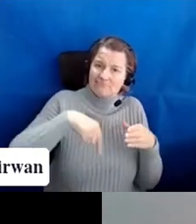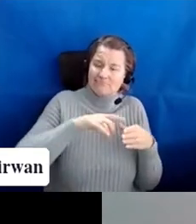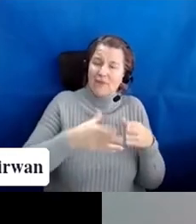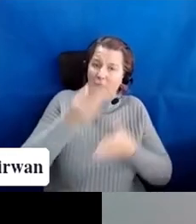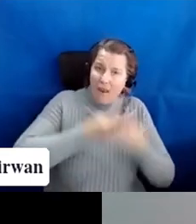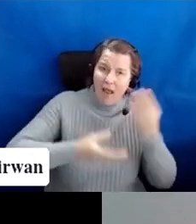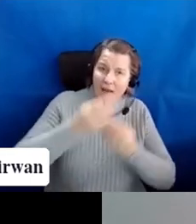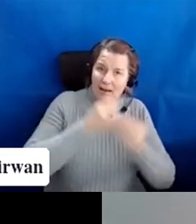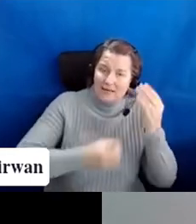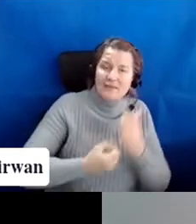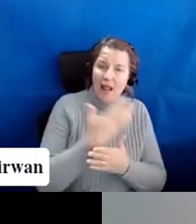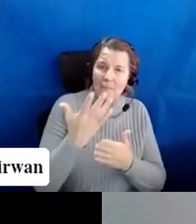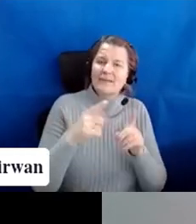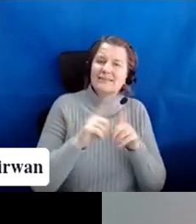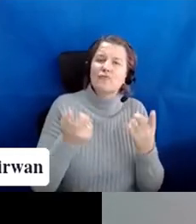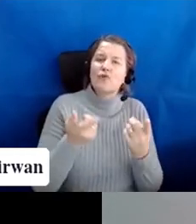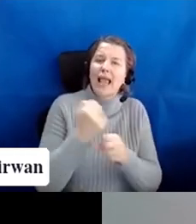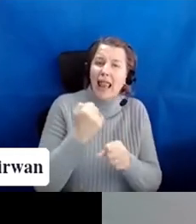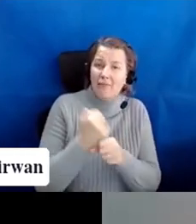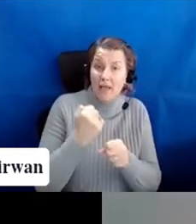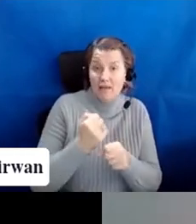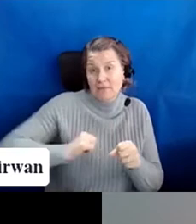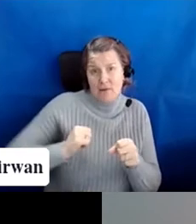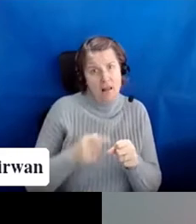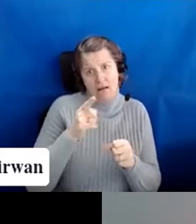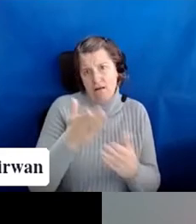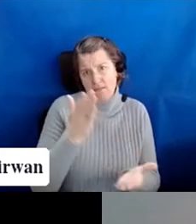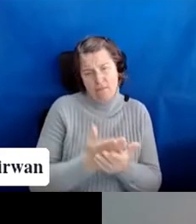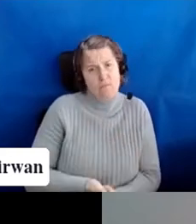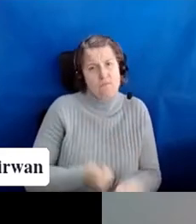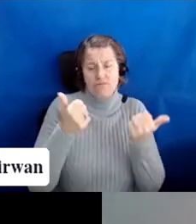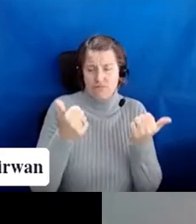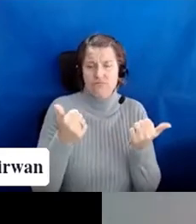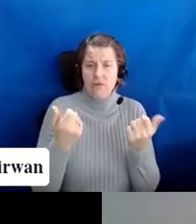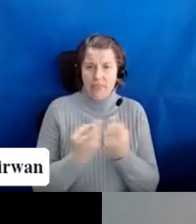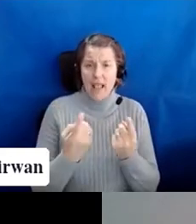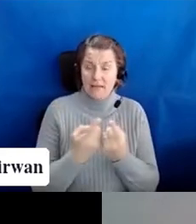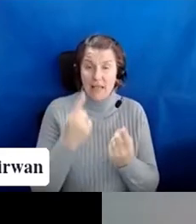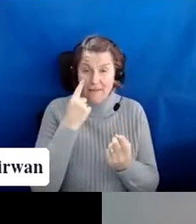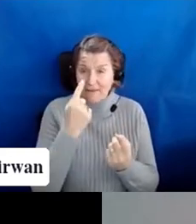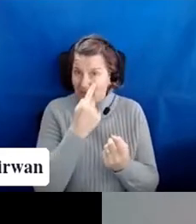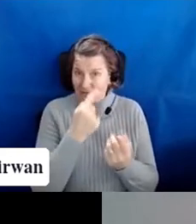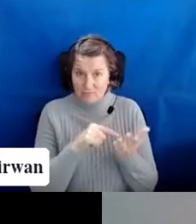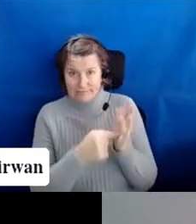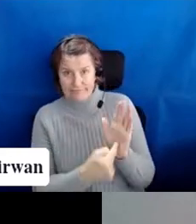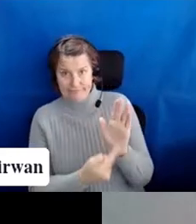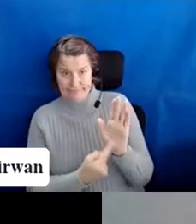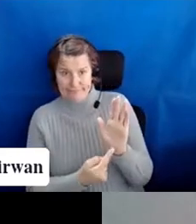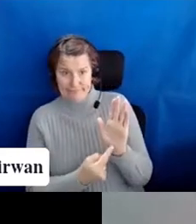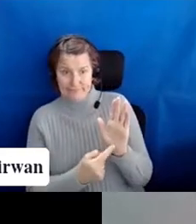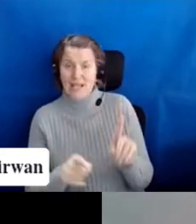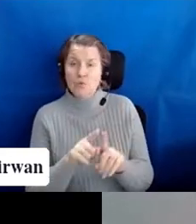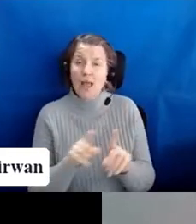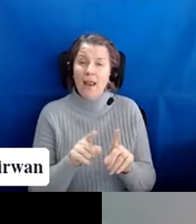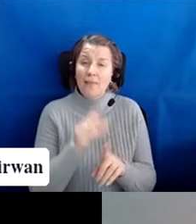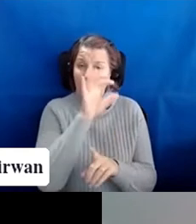what Museums Gallery Scotland do is a very good evidence of that. And indeed, already in the questions, you know,